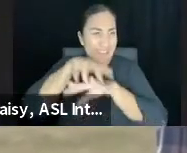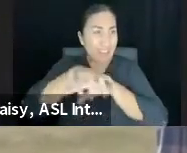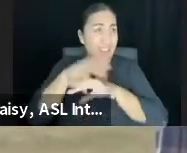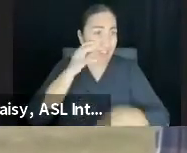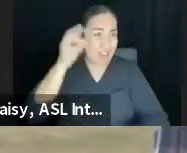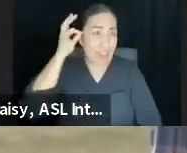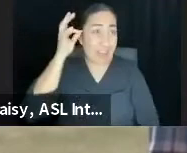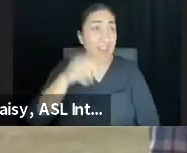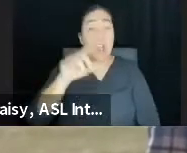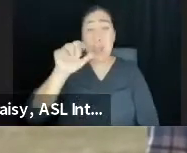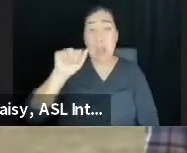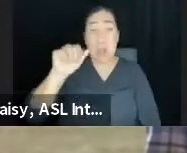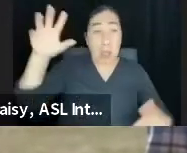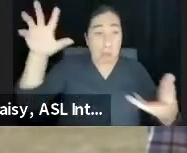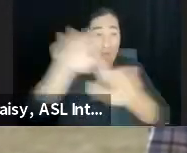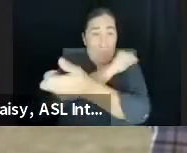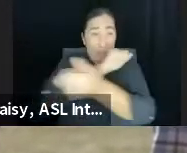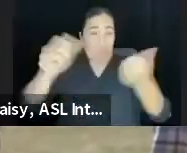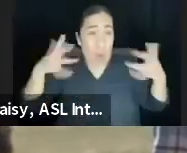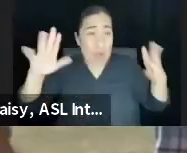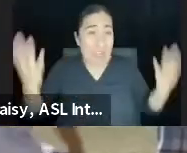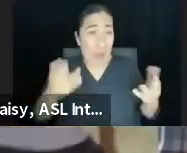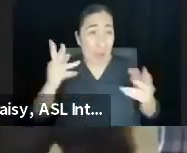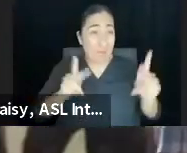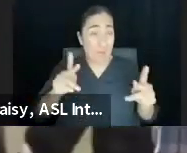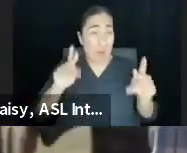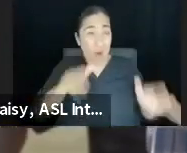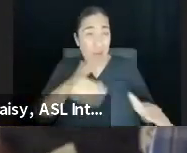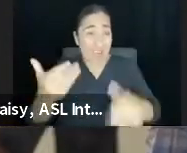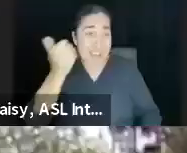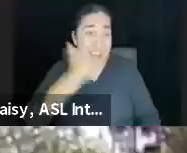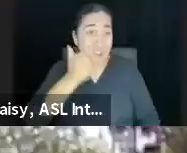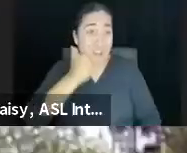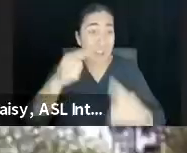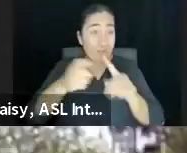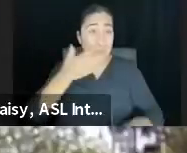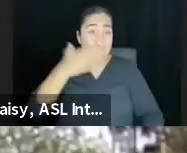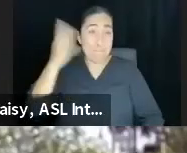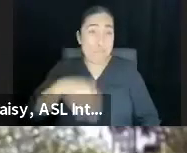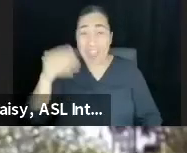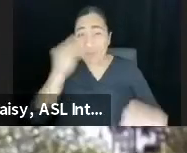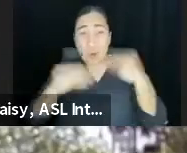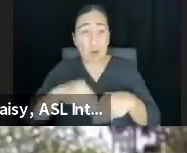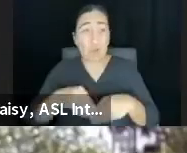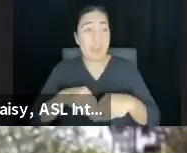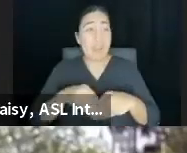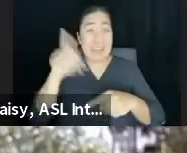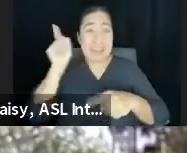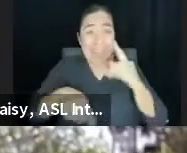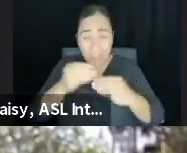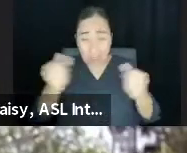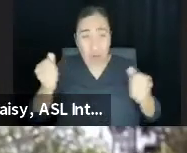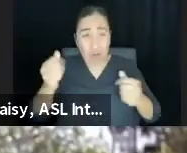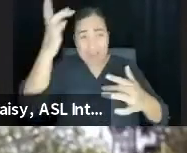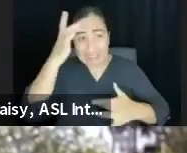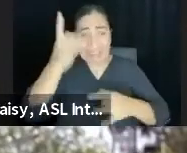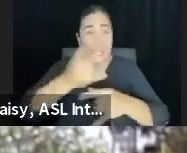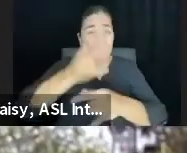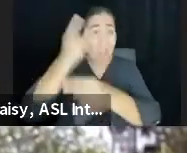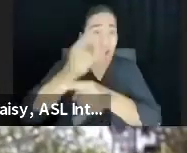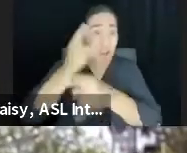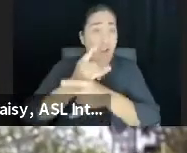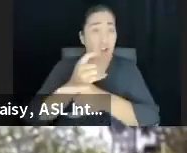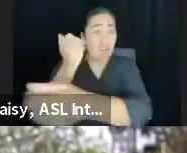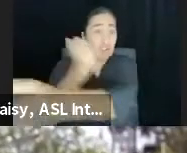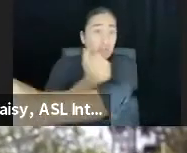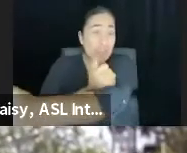think is who died. I did expect this. Okay, the magic of it, because I did a play with Cornerstone Theater